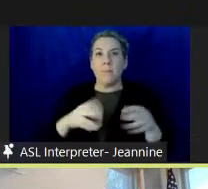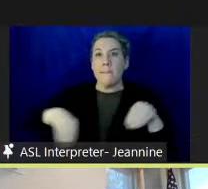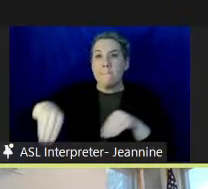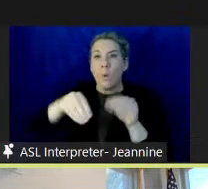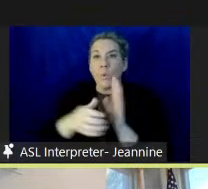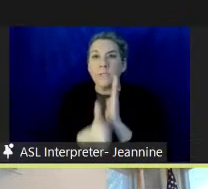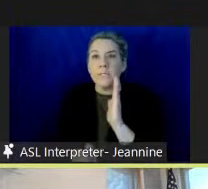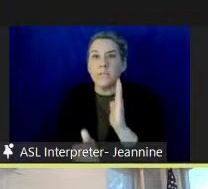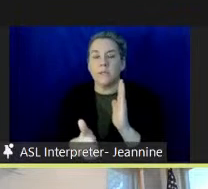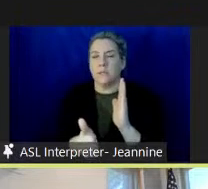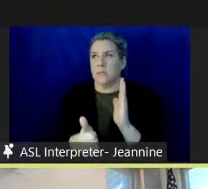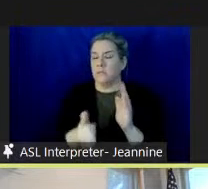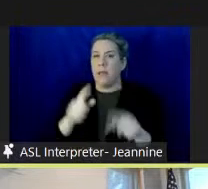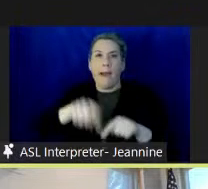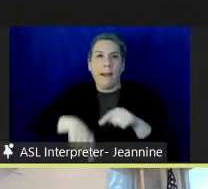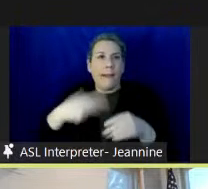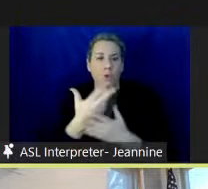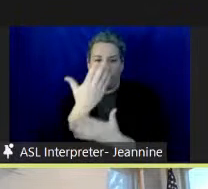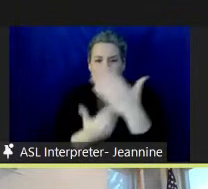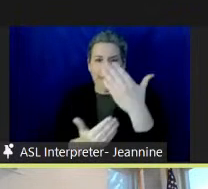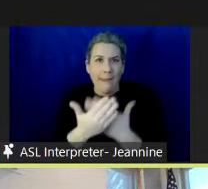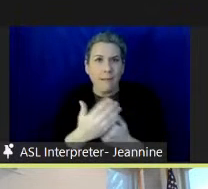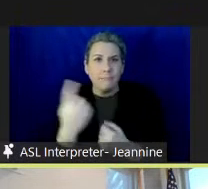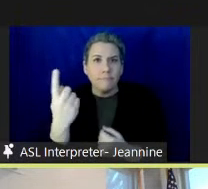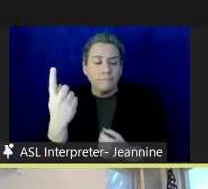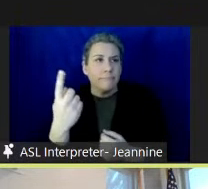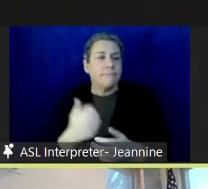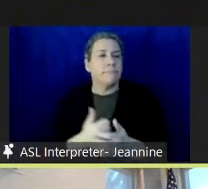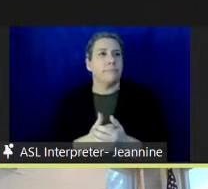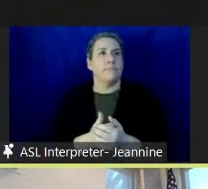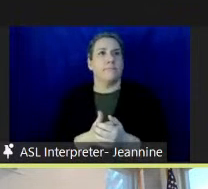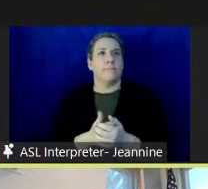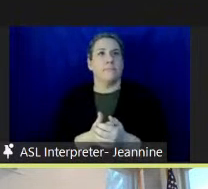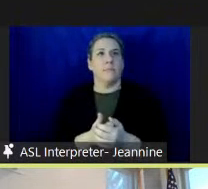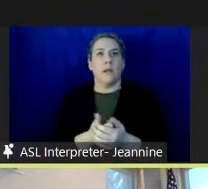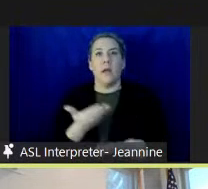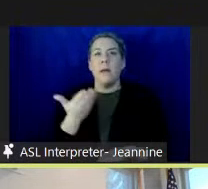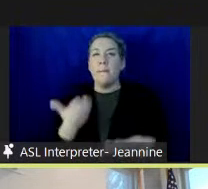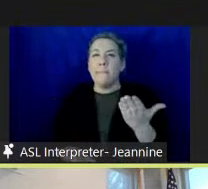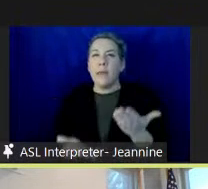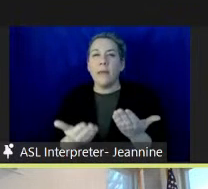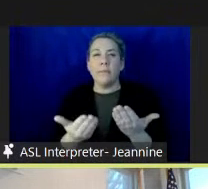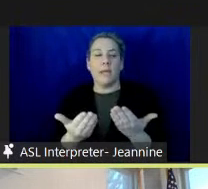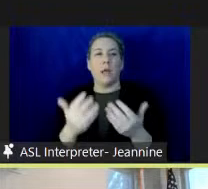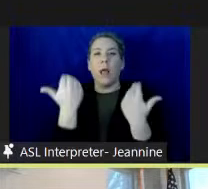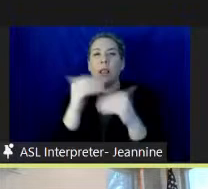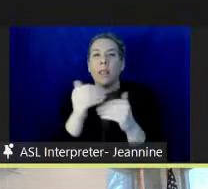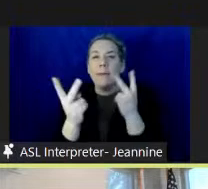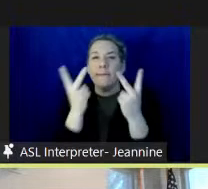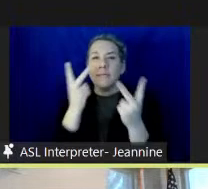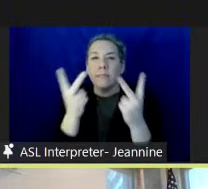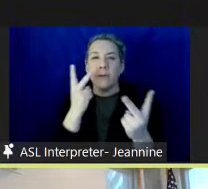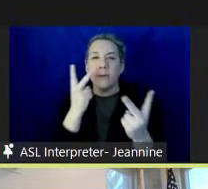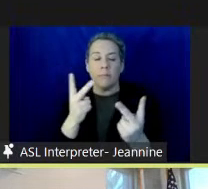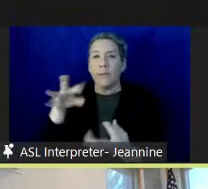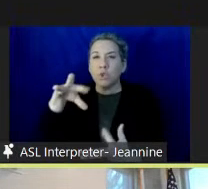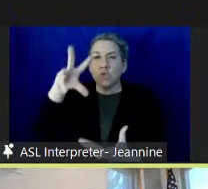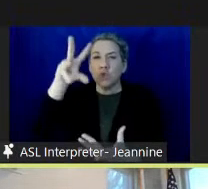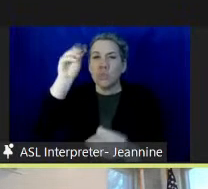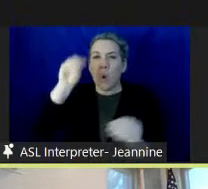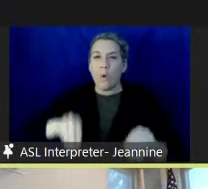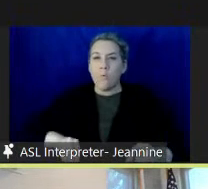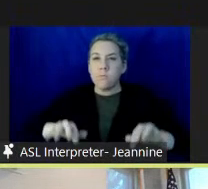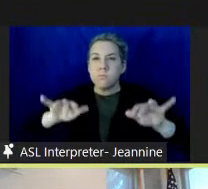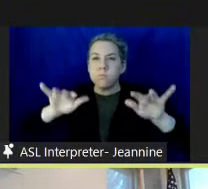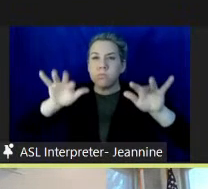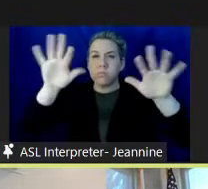to manipulate door handles. And I also may be working in a limited visibility environment where there's smoke pouring into my space. The point